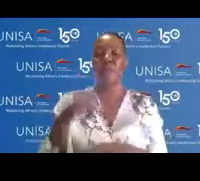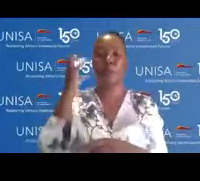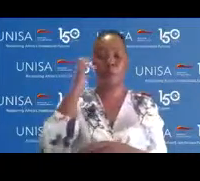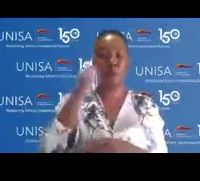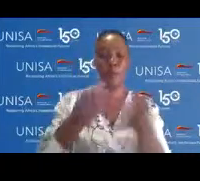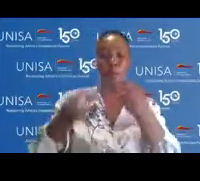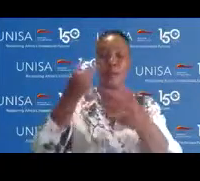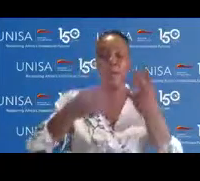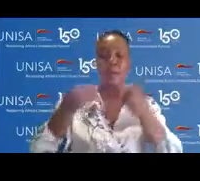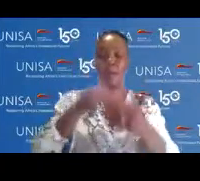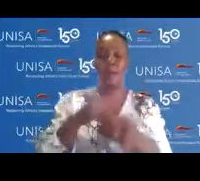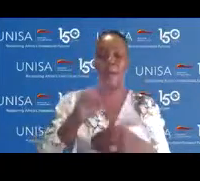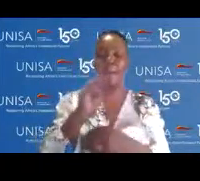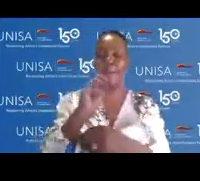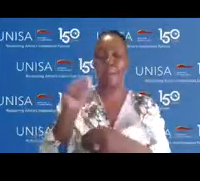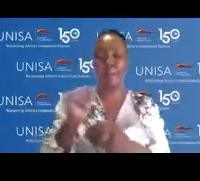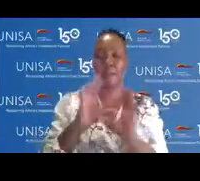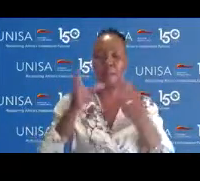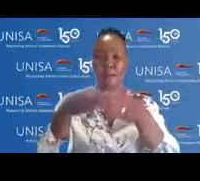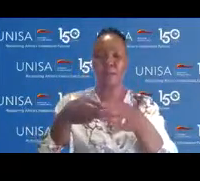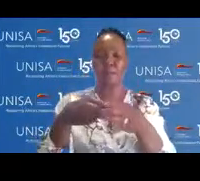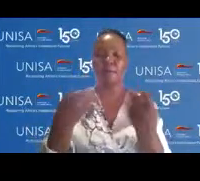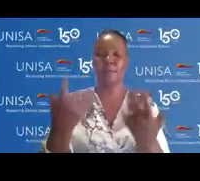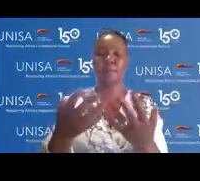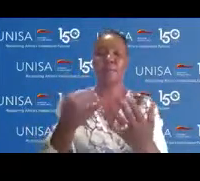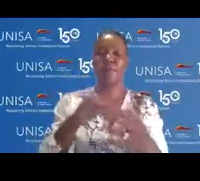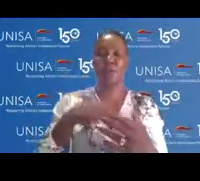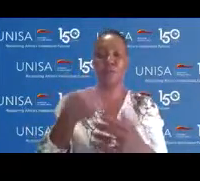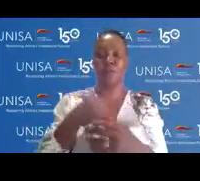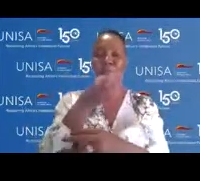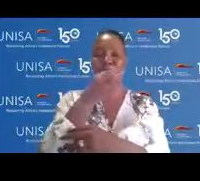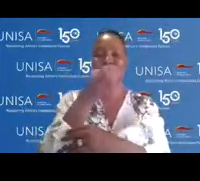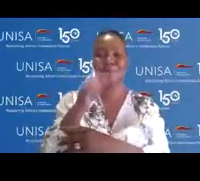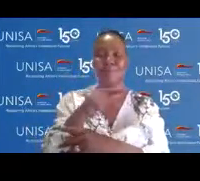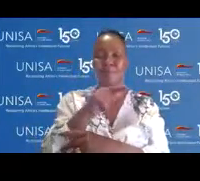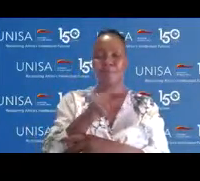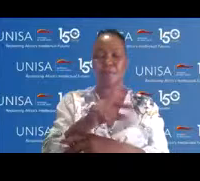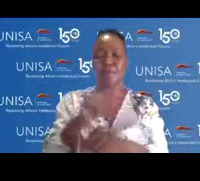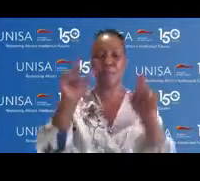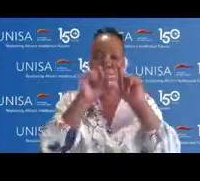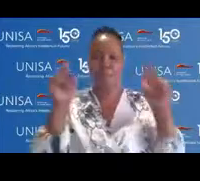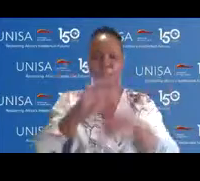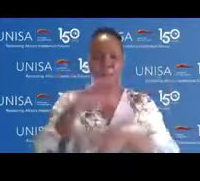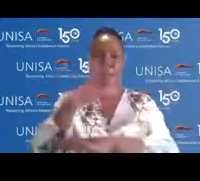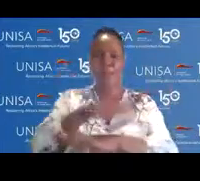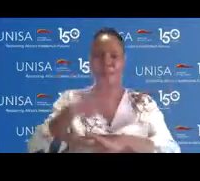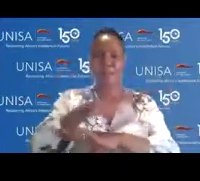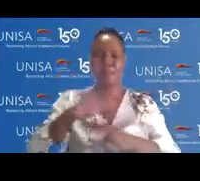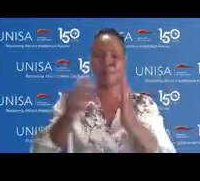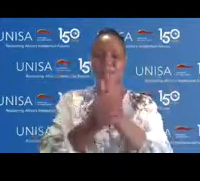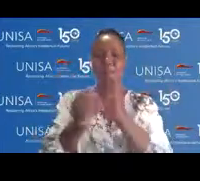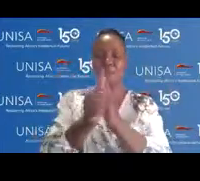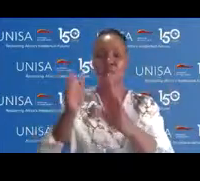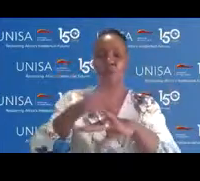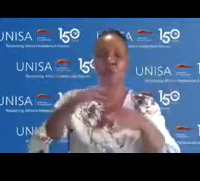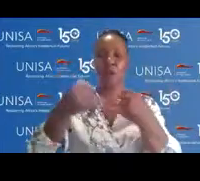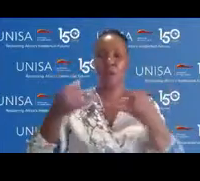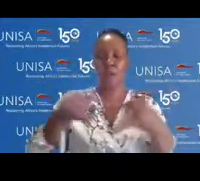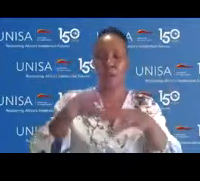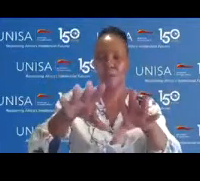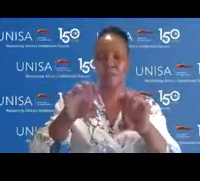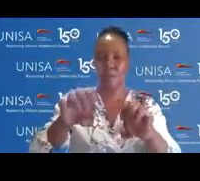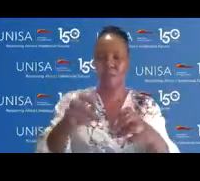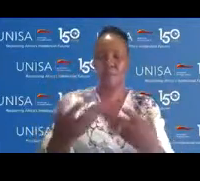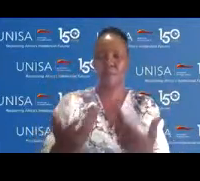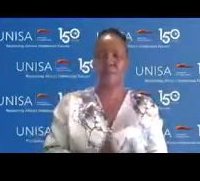that's that one. But I really want to highlight this one, the basic skills for online exams. I'm